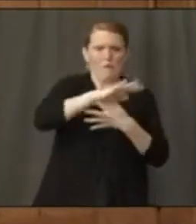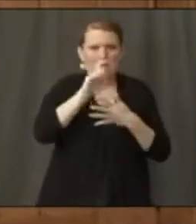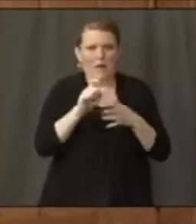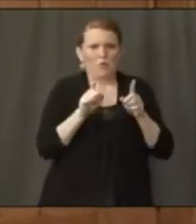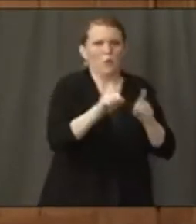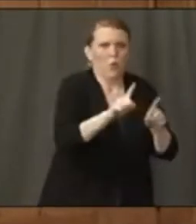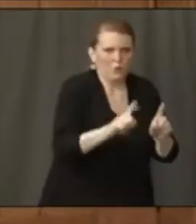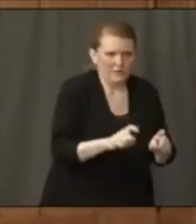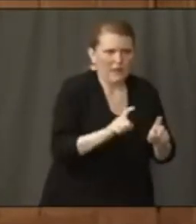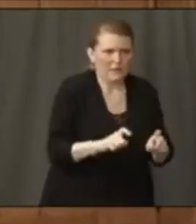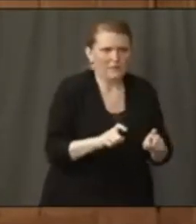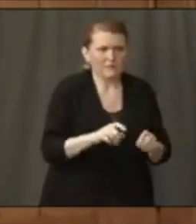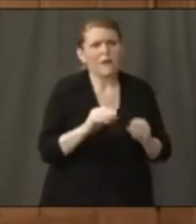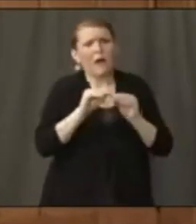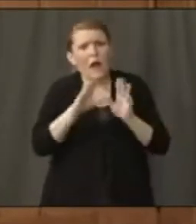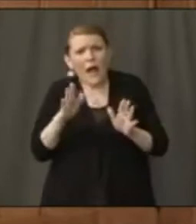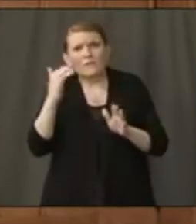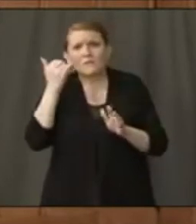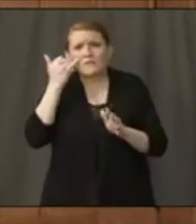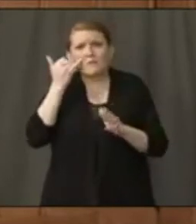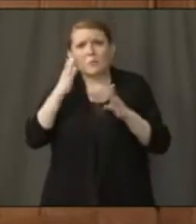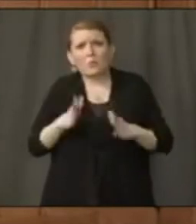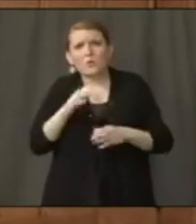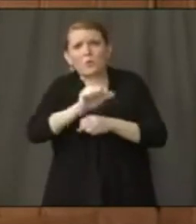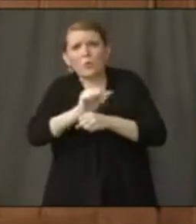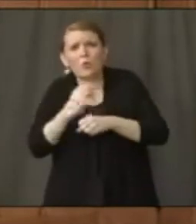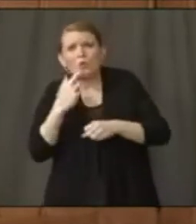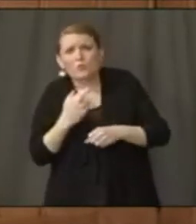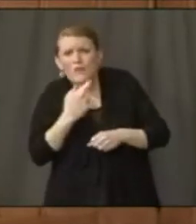symptoms, they're absolutely encouraged to go get tested.